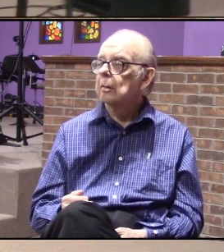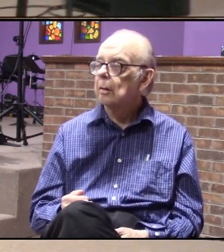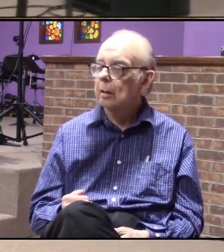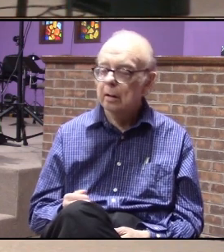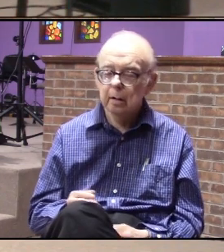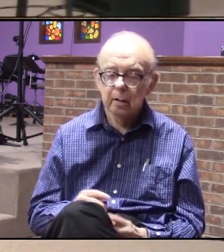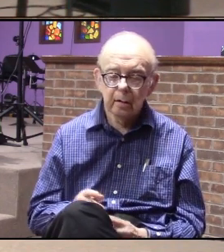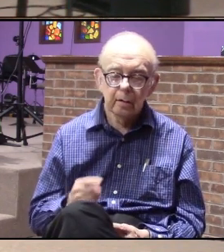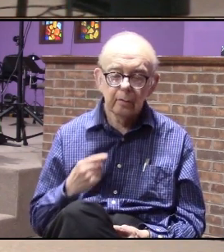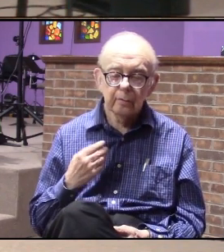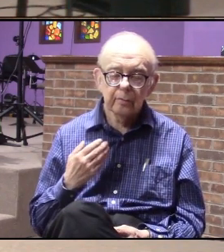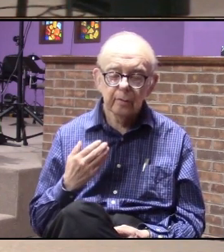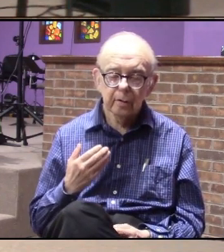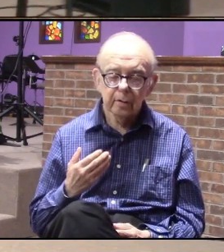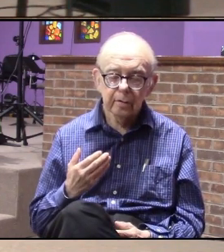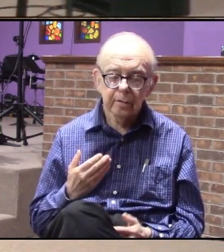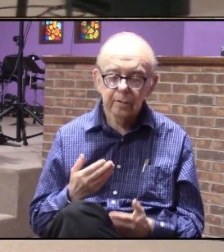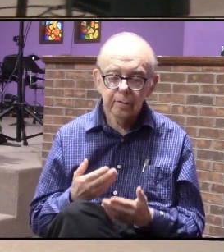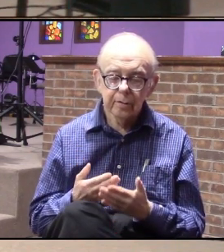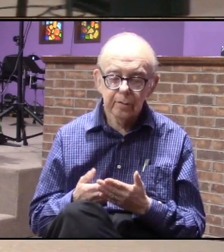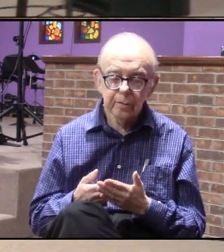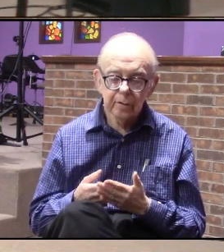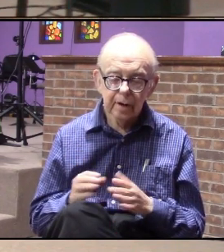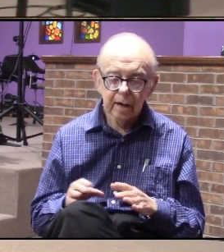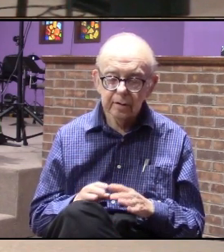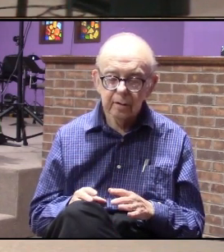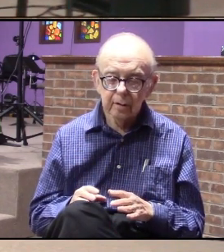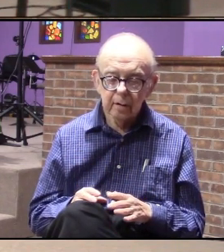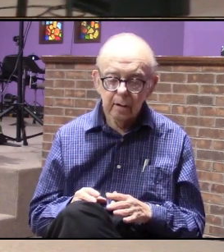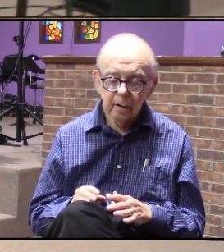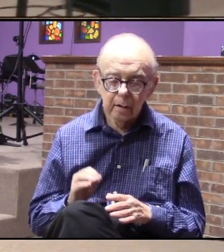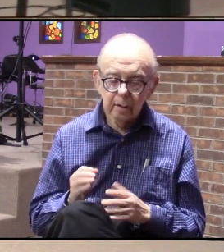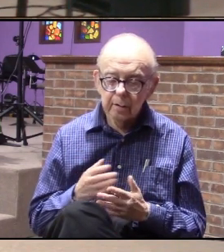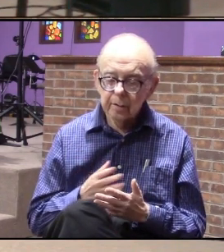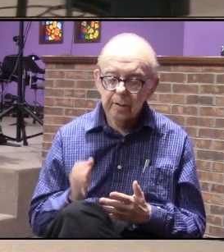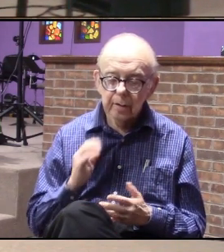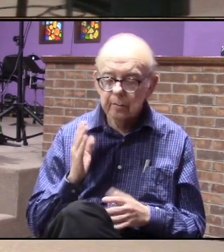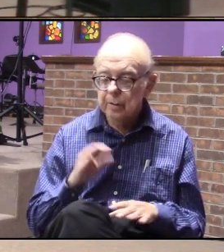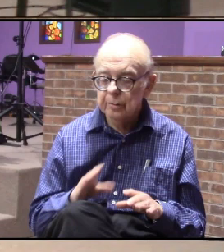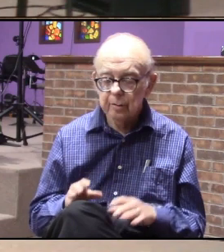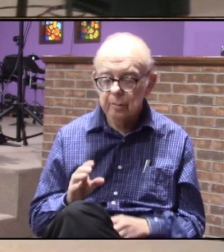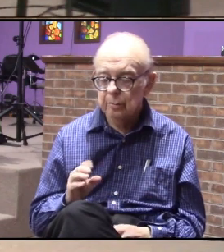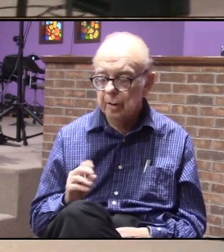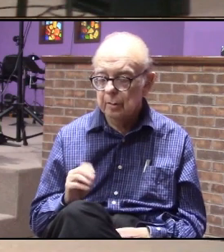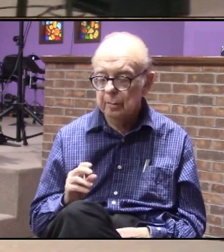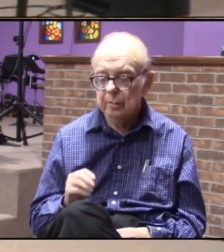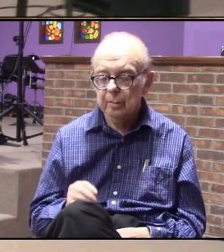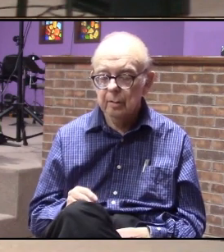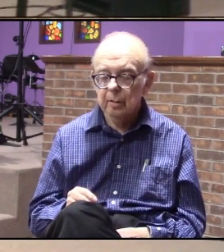For our good deeds? For the great things that we're going to accomplish?